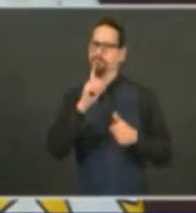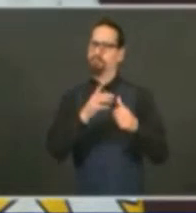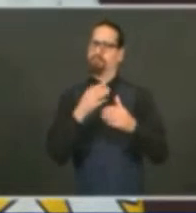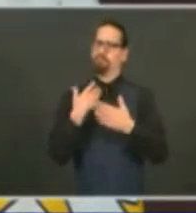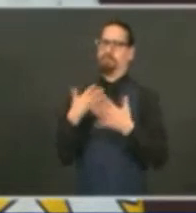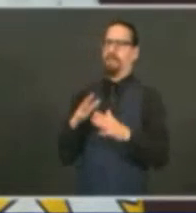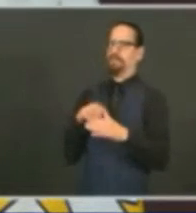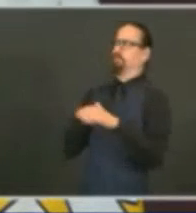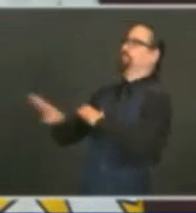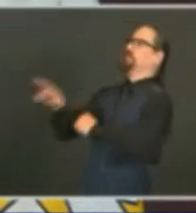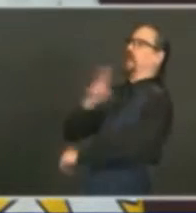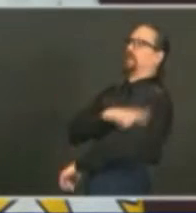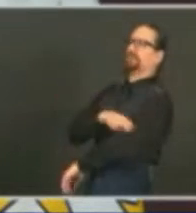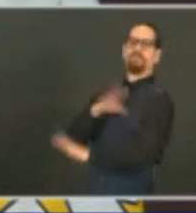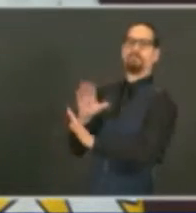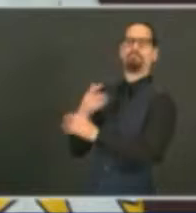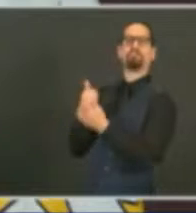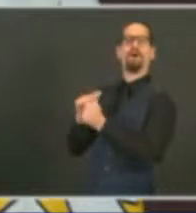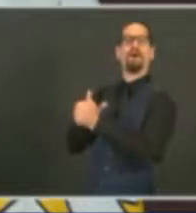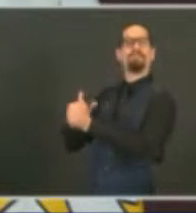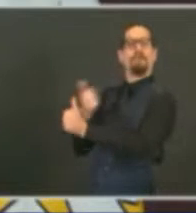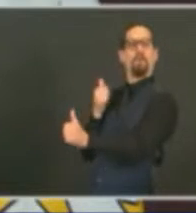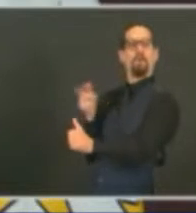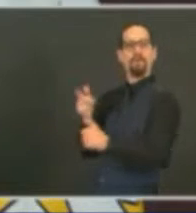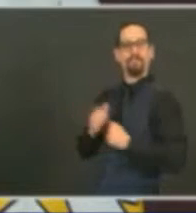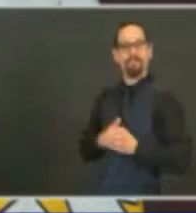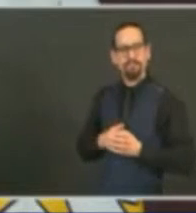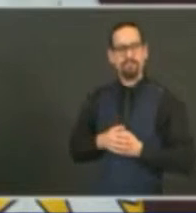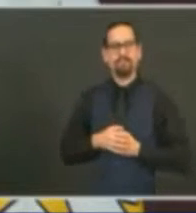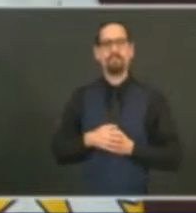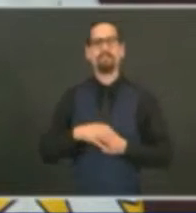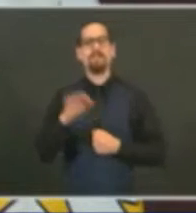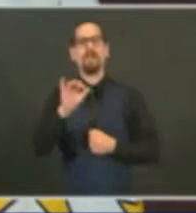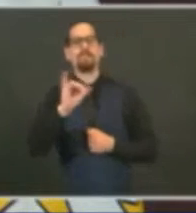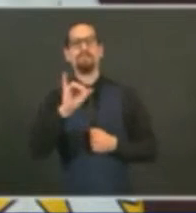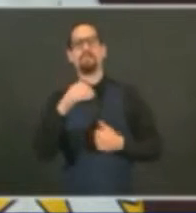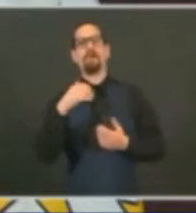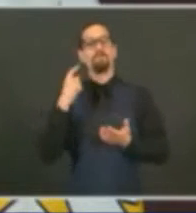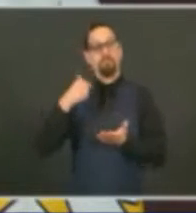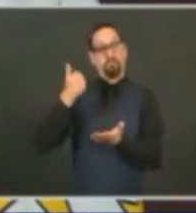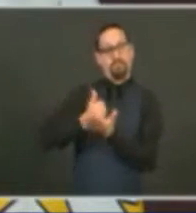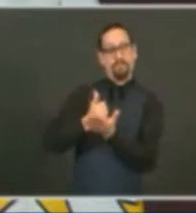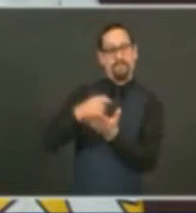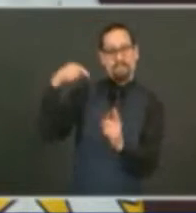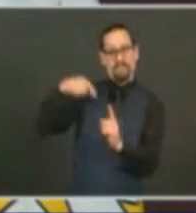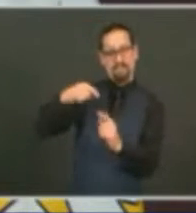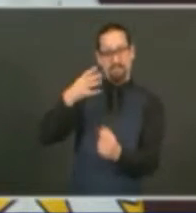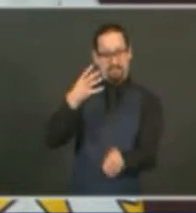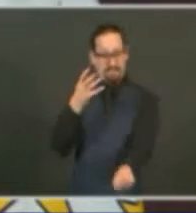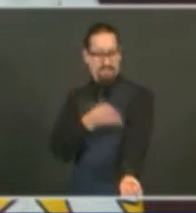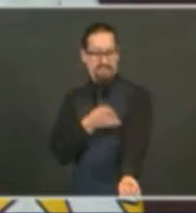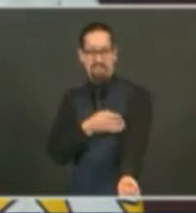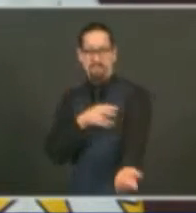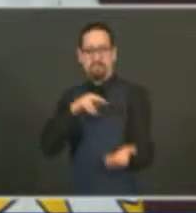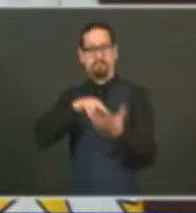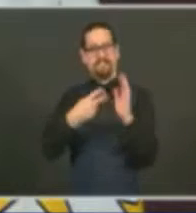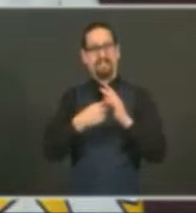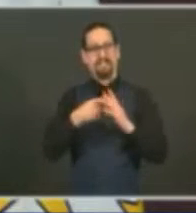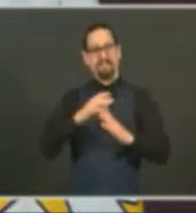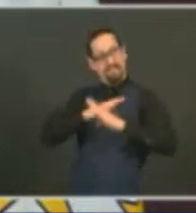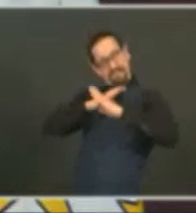key things to know. It is not a treatment to prevent you from getting COVID-19. It's again